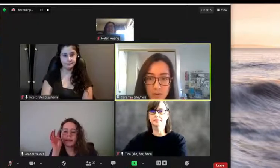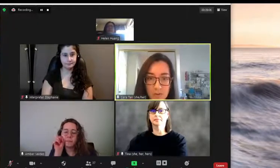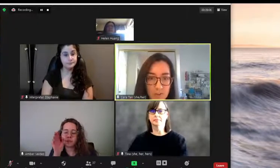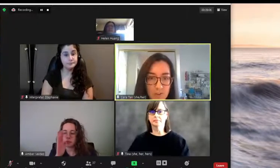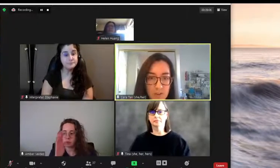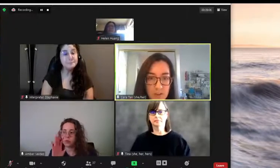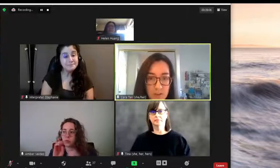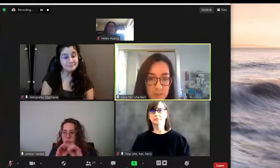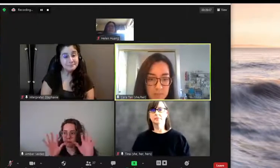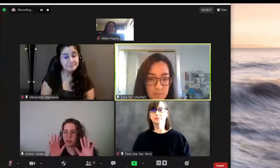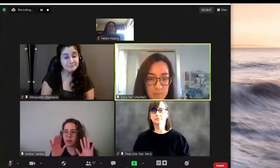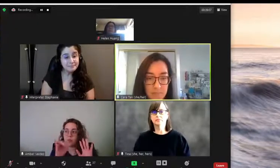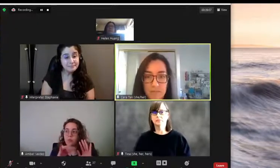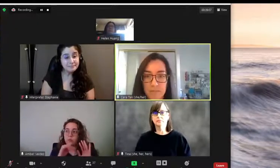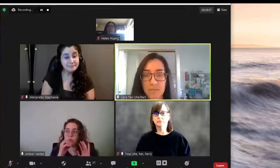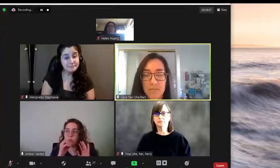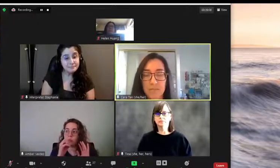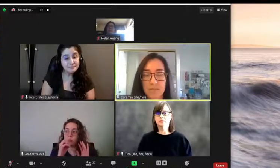Let me give you the link.